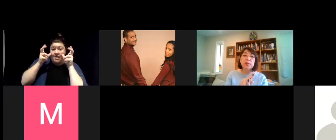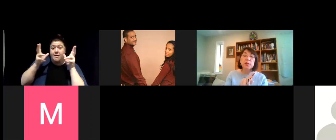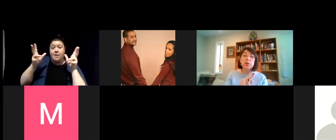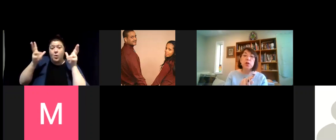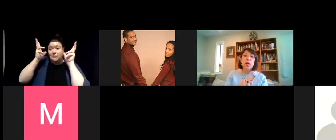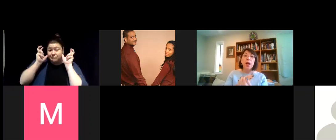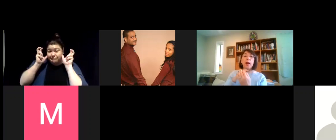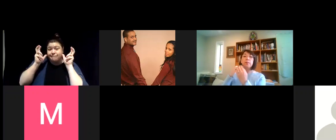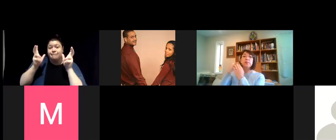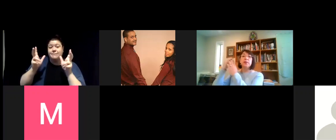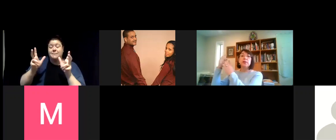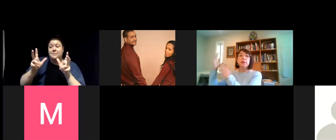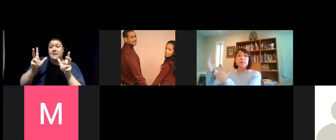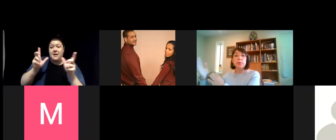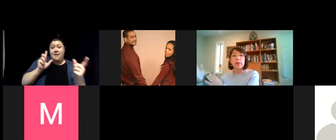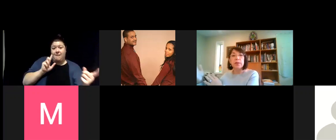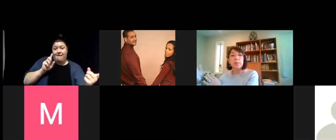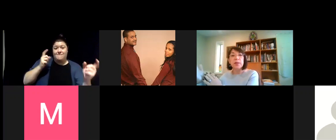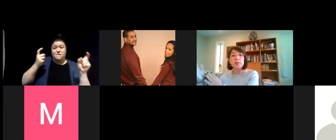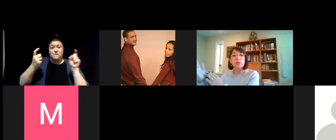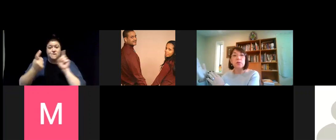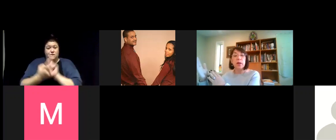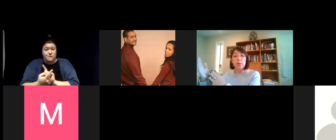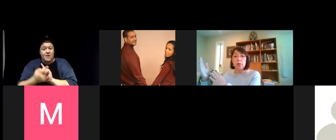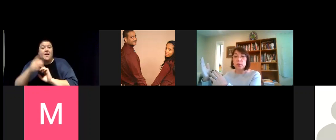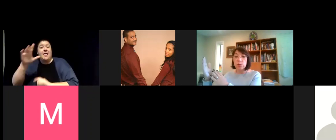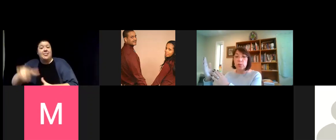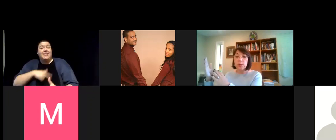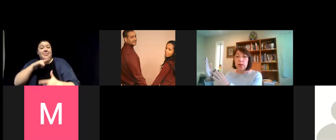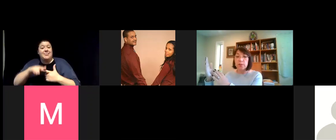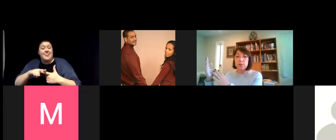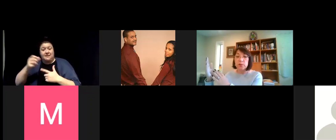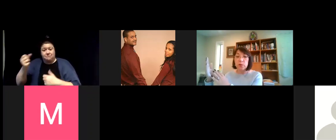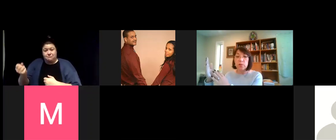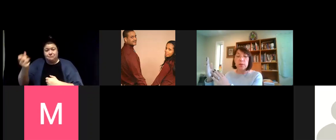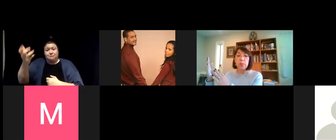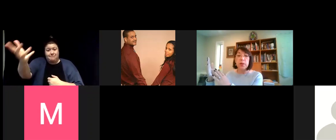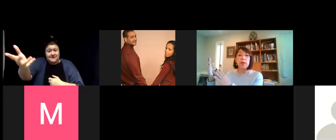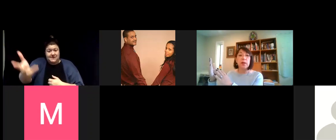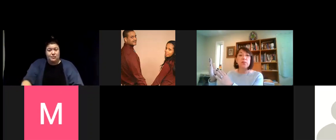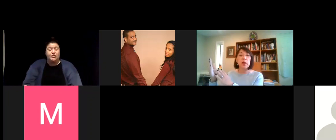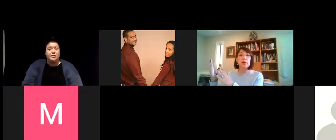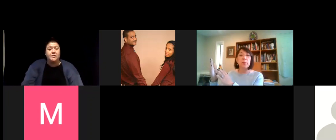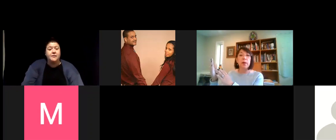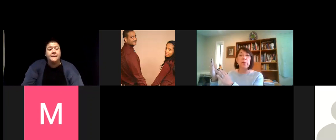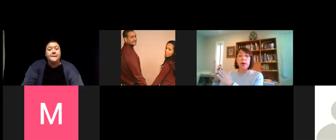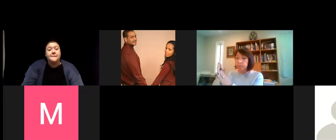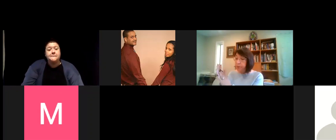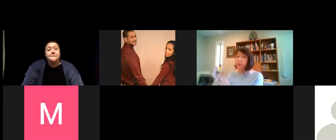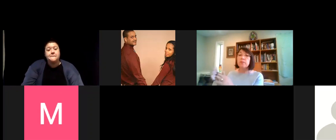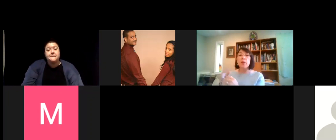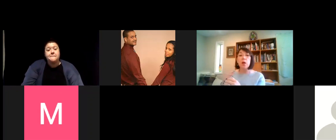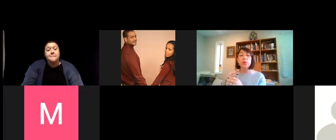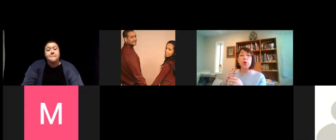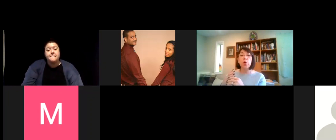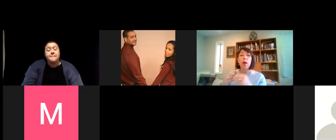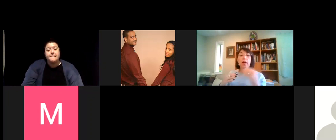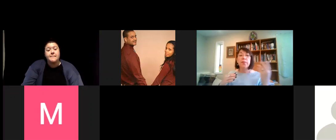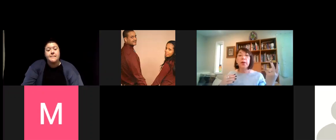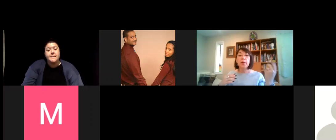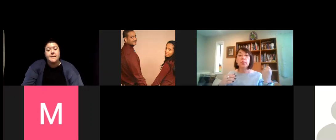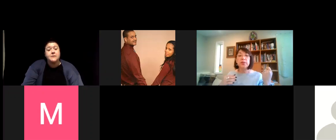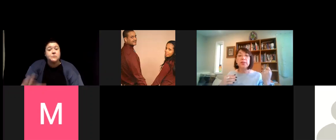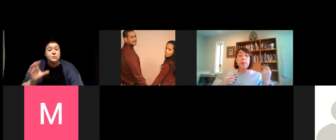converting the message, I'm delivering the message. Okay, those are the 3 steps of interpreting that I've talked about, right?